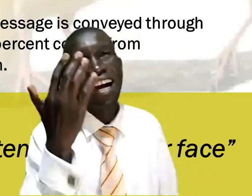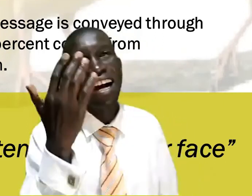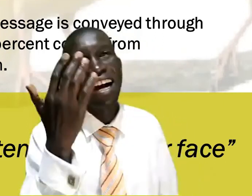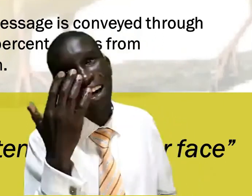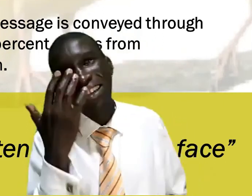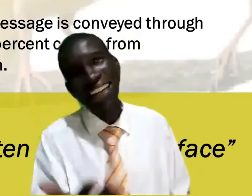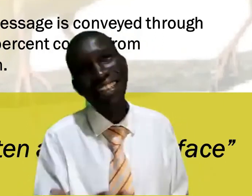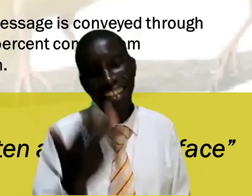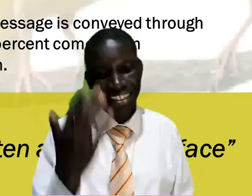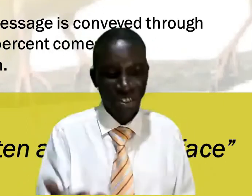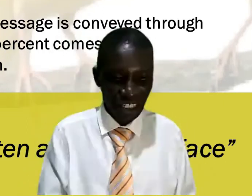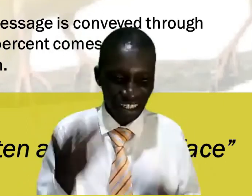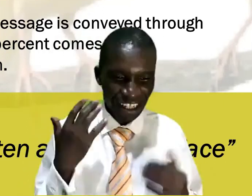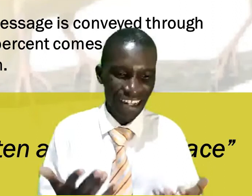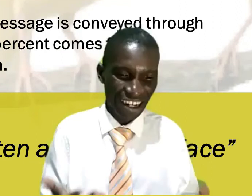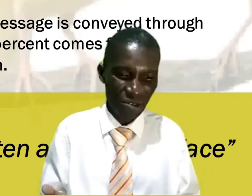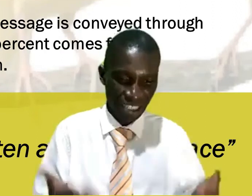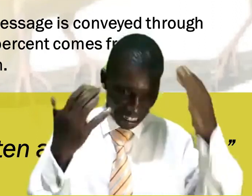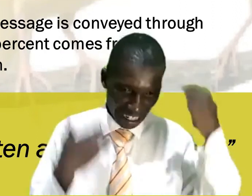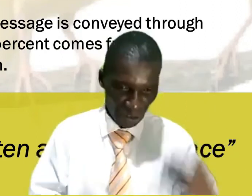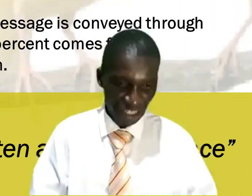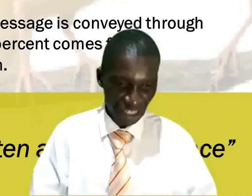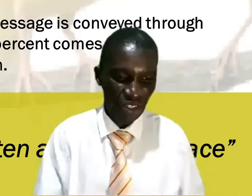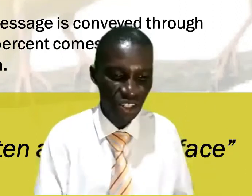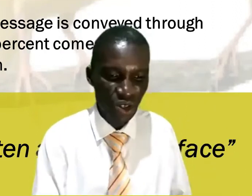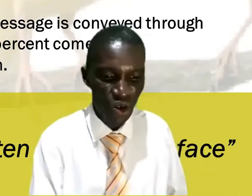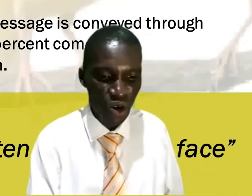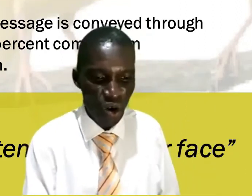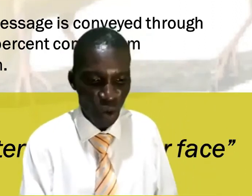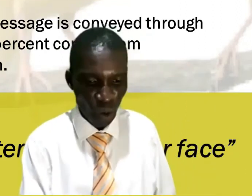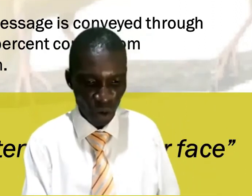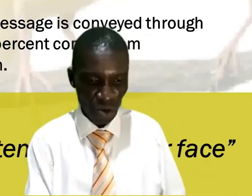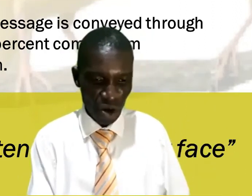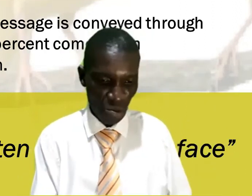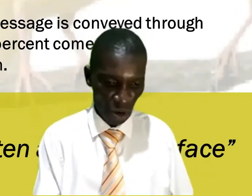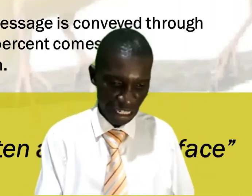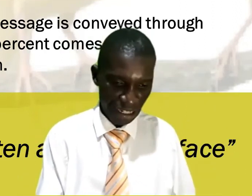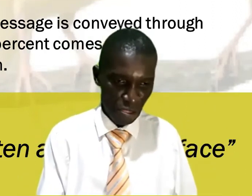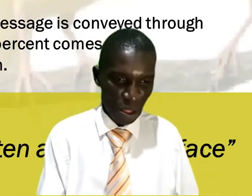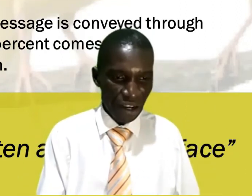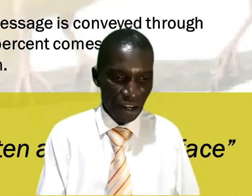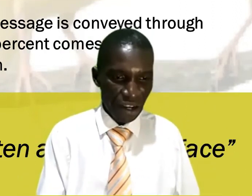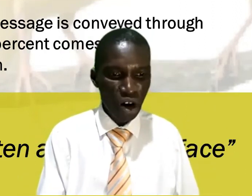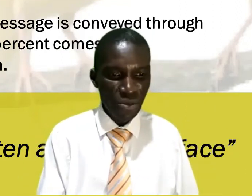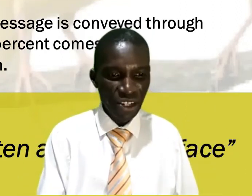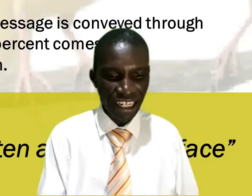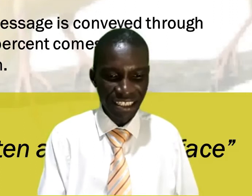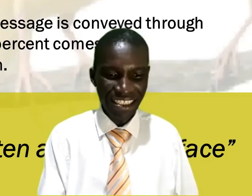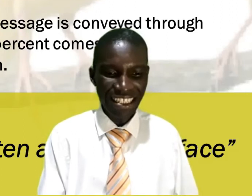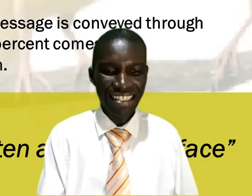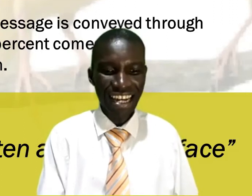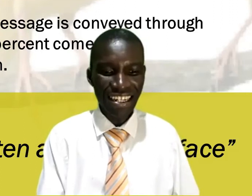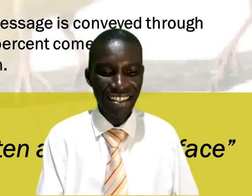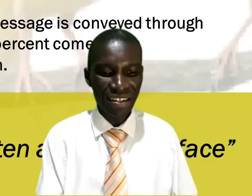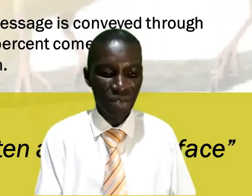because that is not sign language. Sign language is using your whole body. Now,